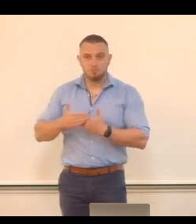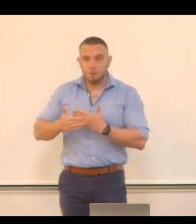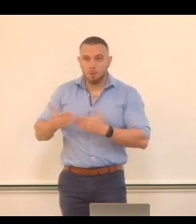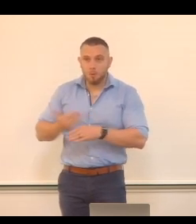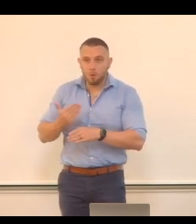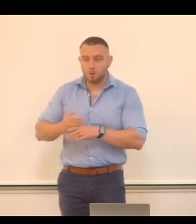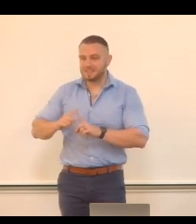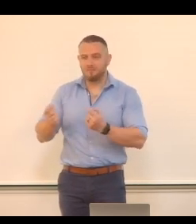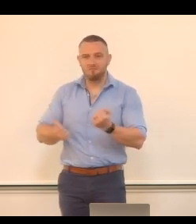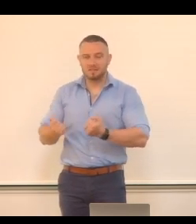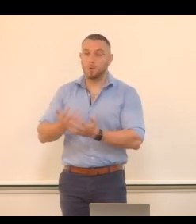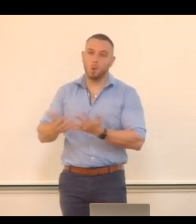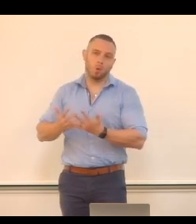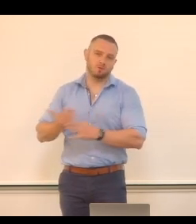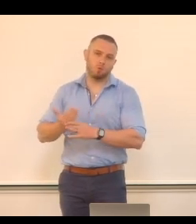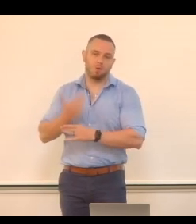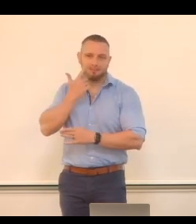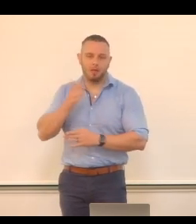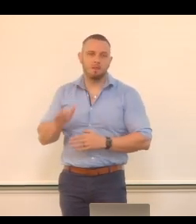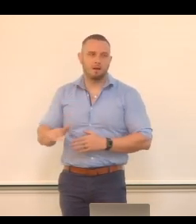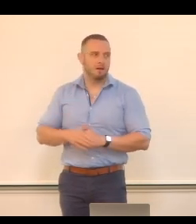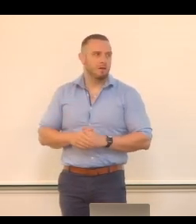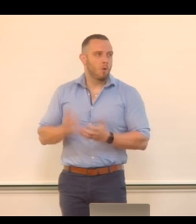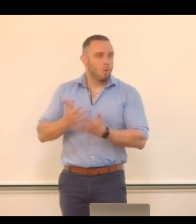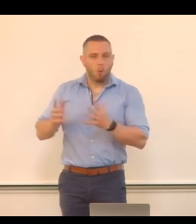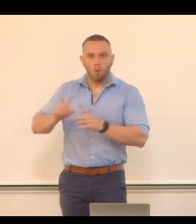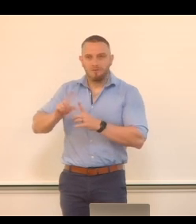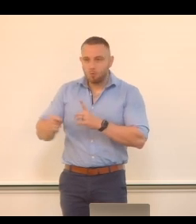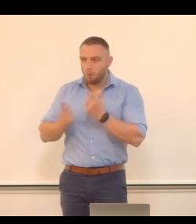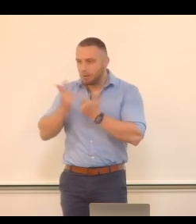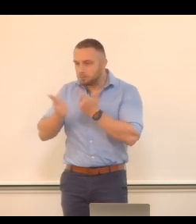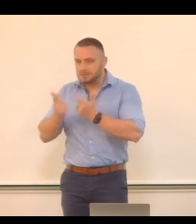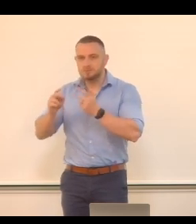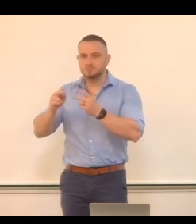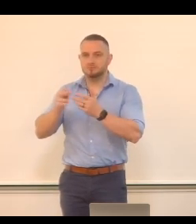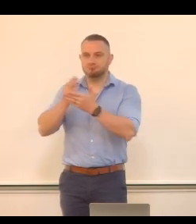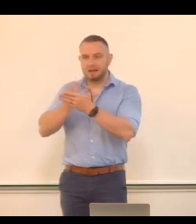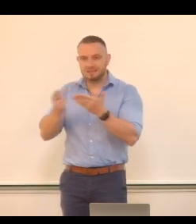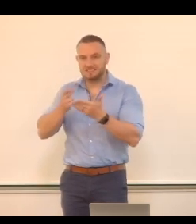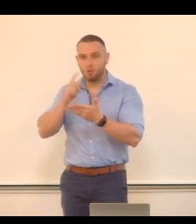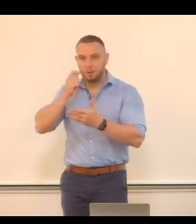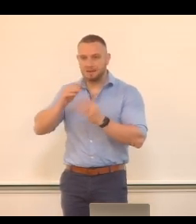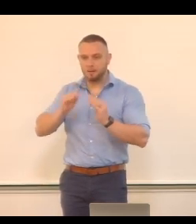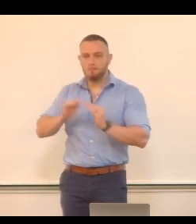mobility vehicles. There's still a lot that can be done. A lot of the lunar exploration architecture is going to be mobile in the early years of Artemis. With